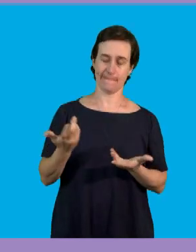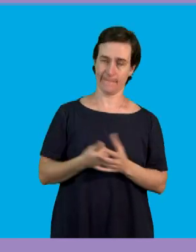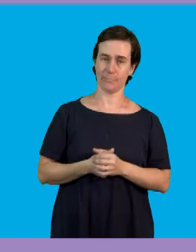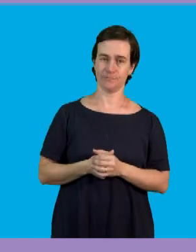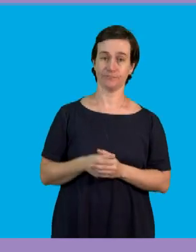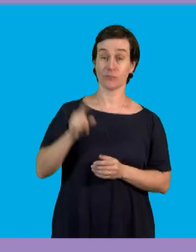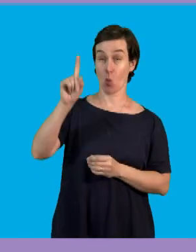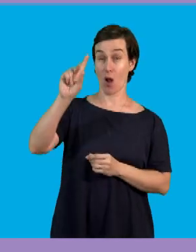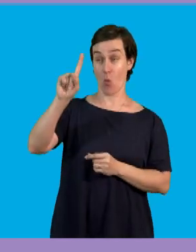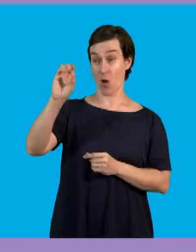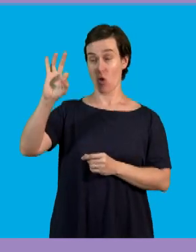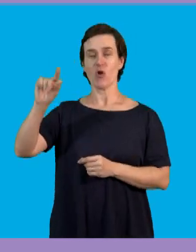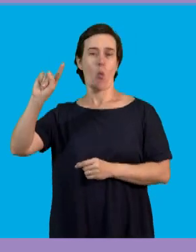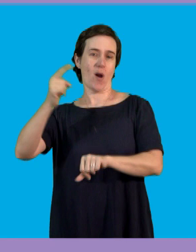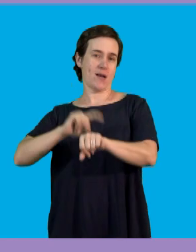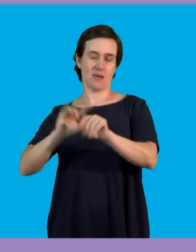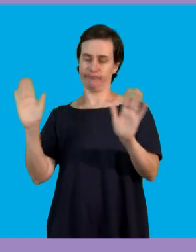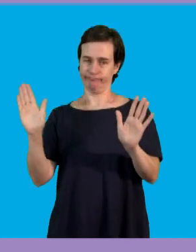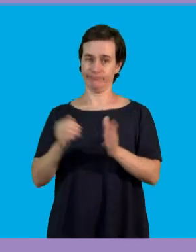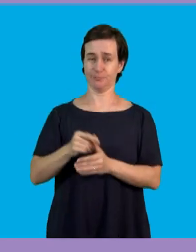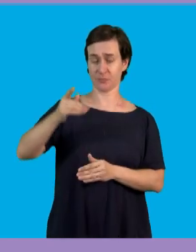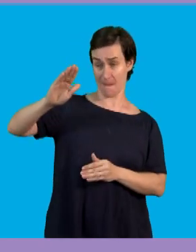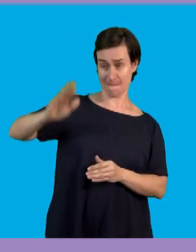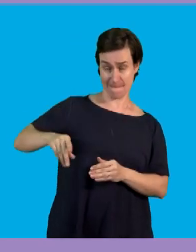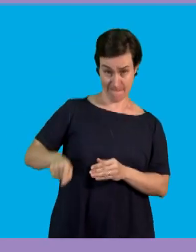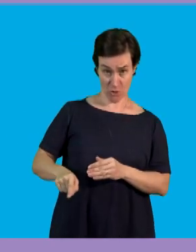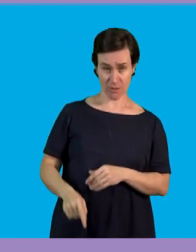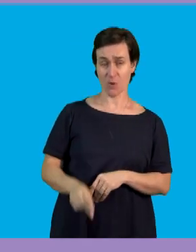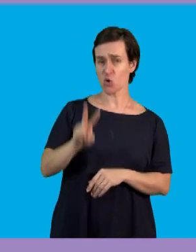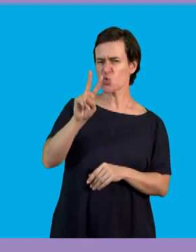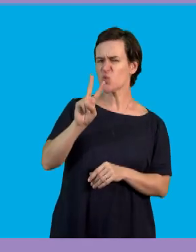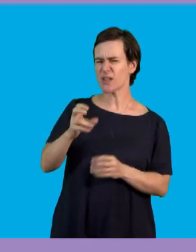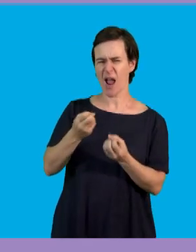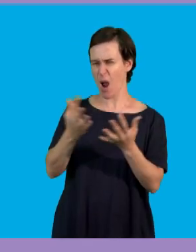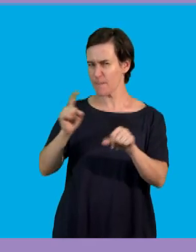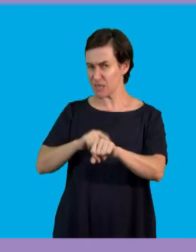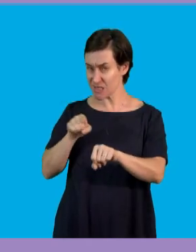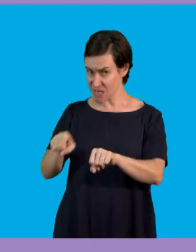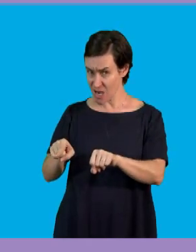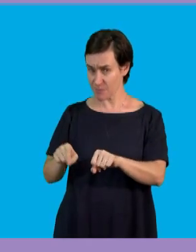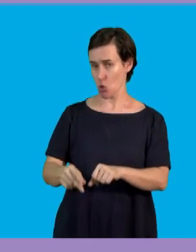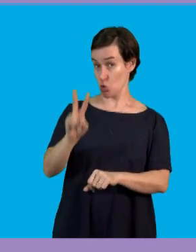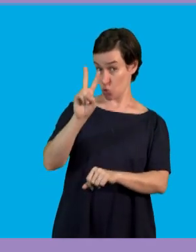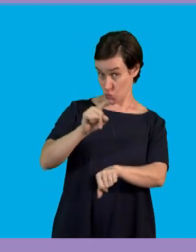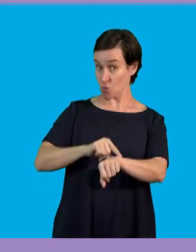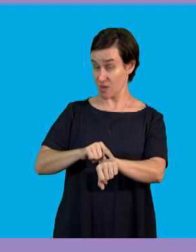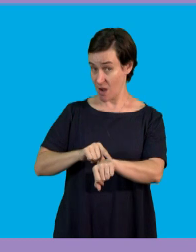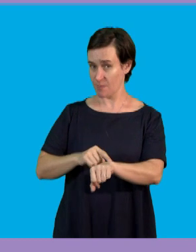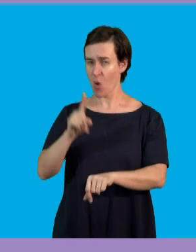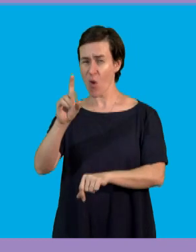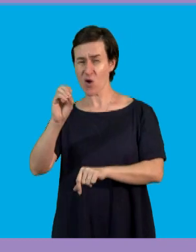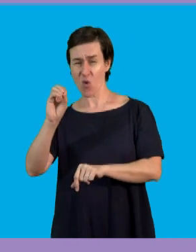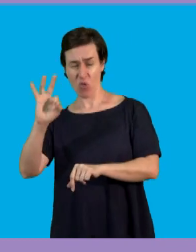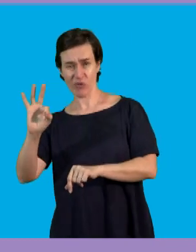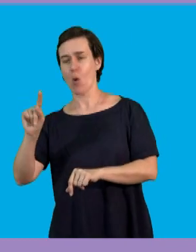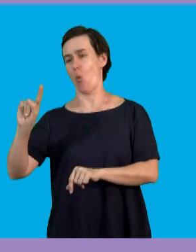appears once. And then when we look at this second block here, we have 2 appearing twice, and we have